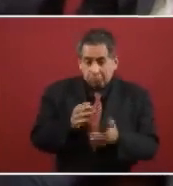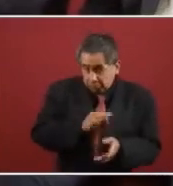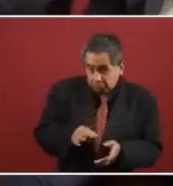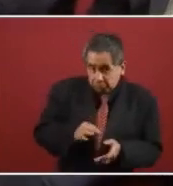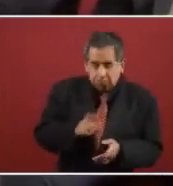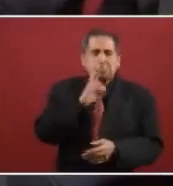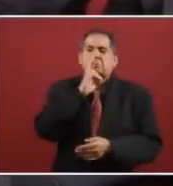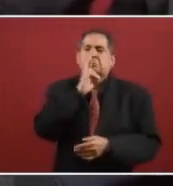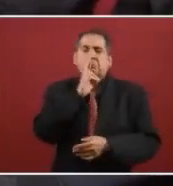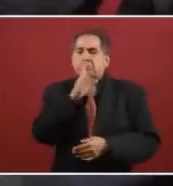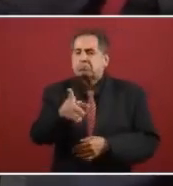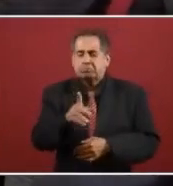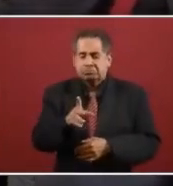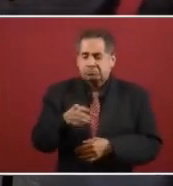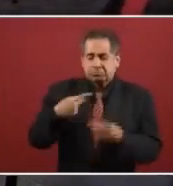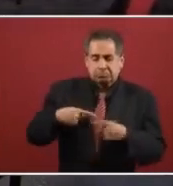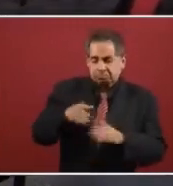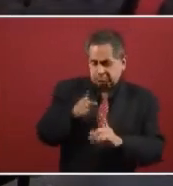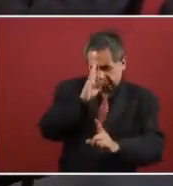we can,